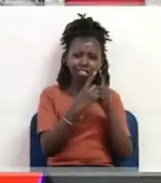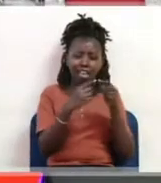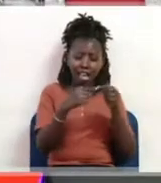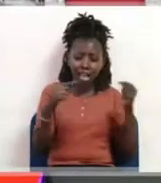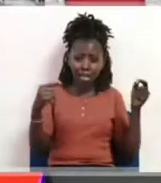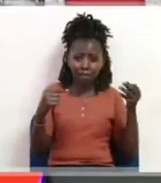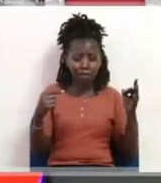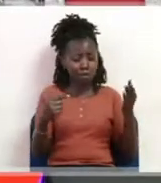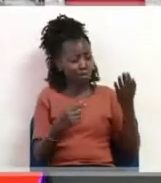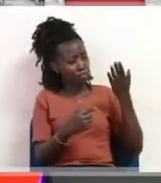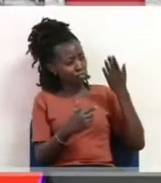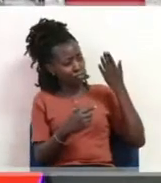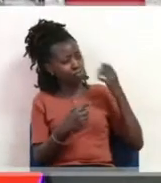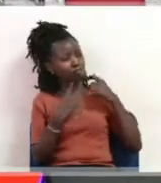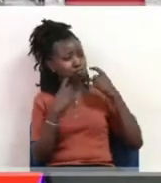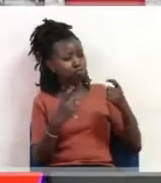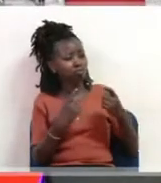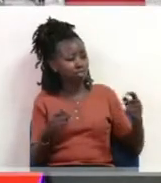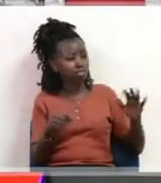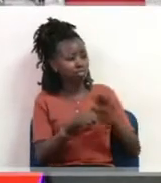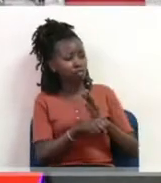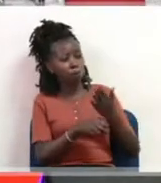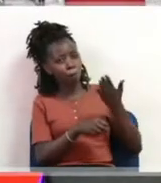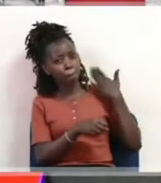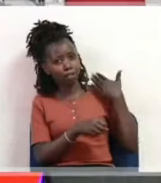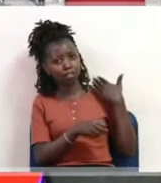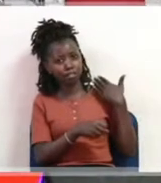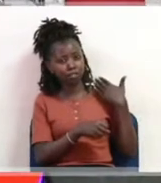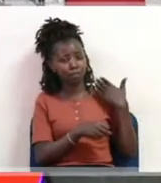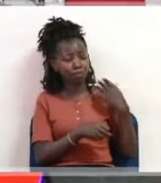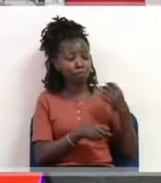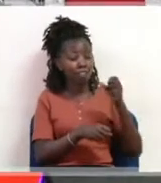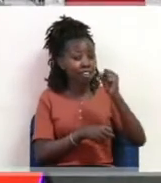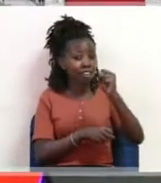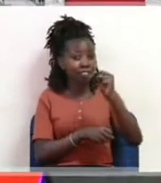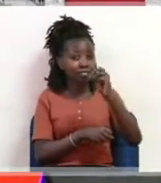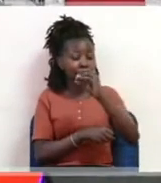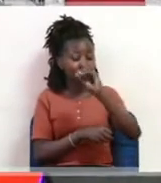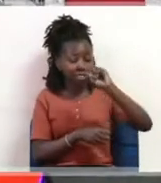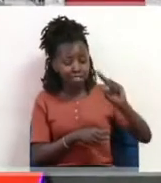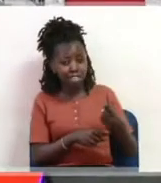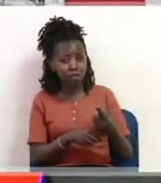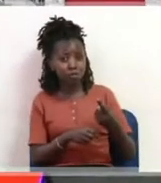So that's the background. About 50,000 of them go back,